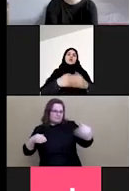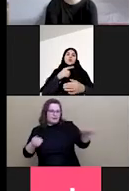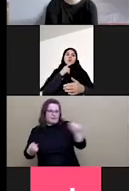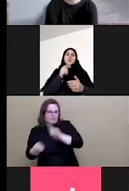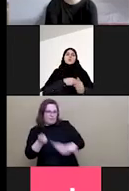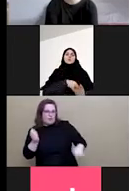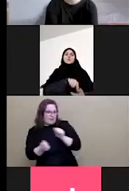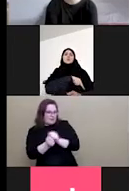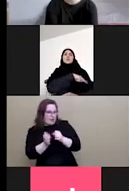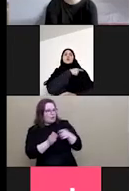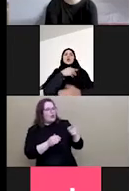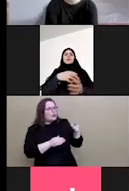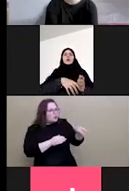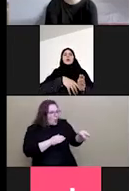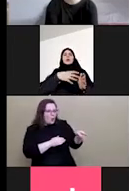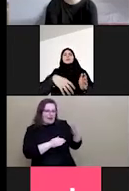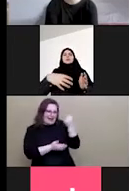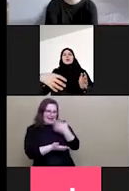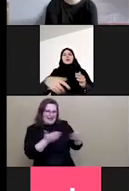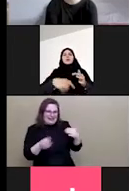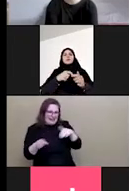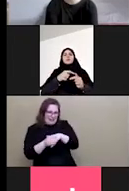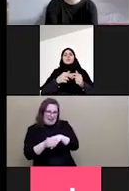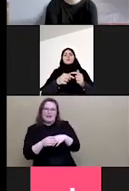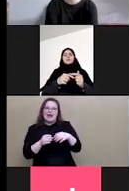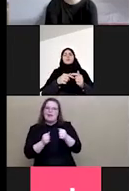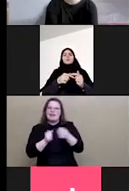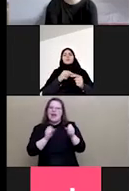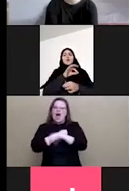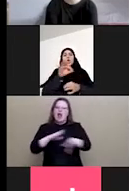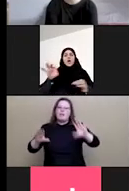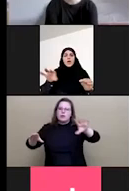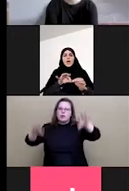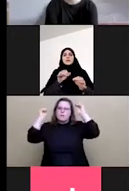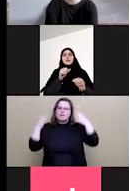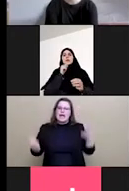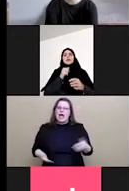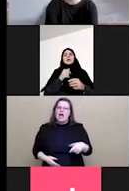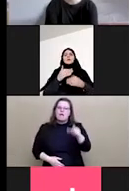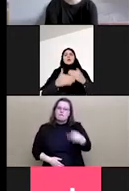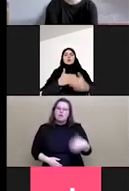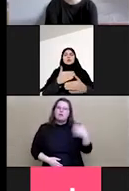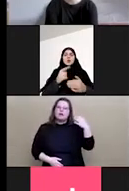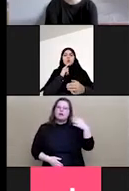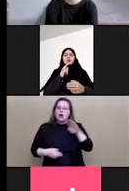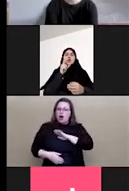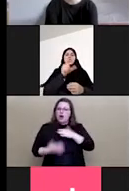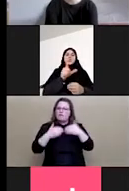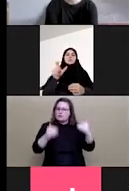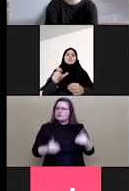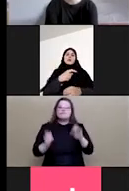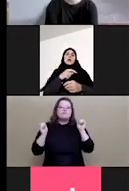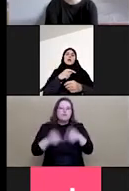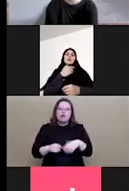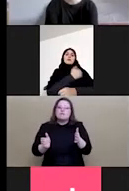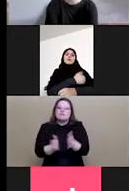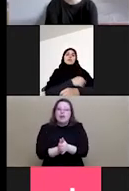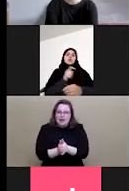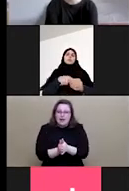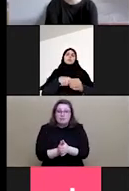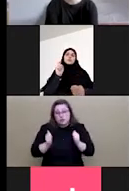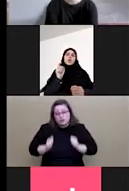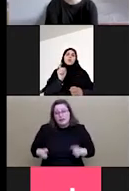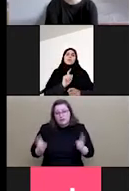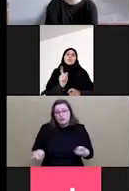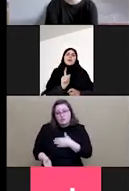building discussions, but that this is generally the perception of our society, unfortunately. And